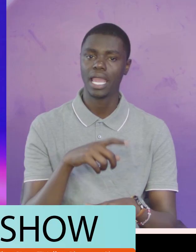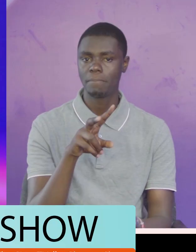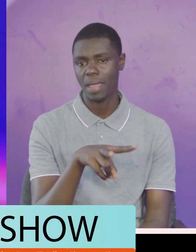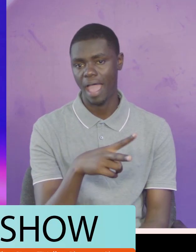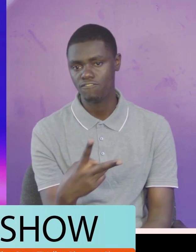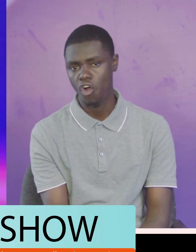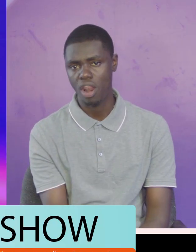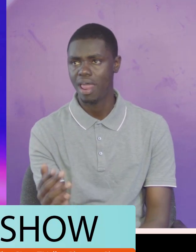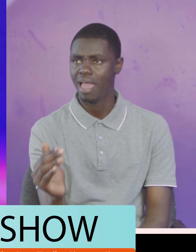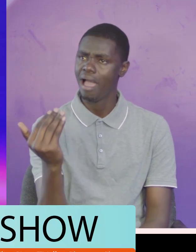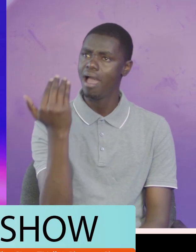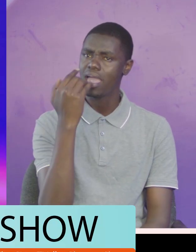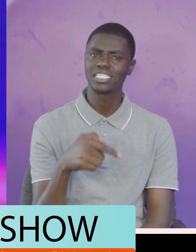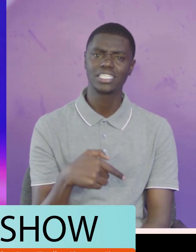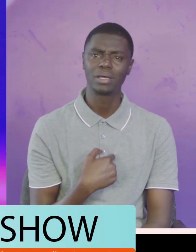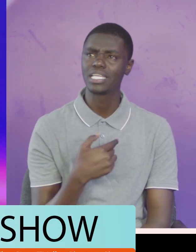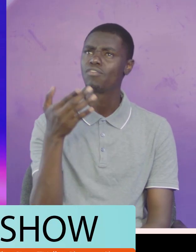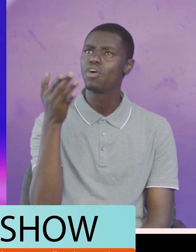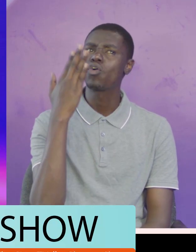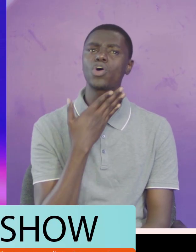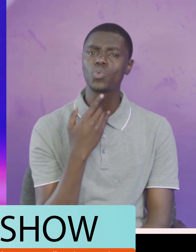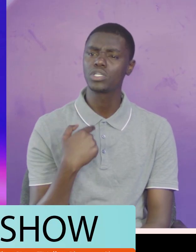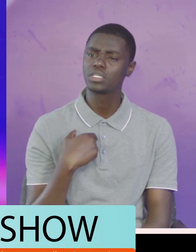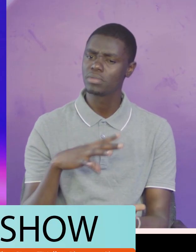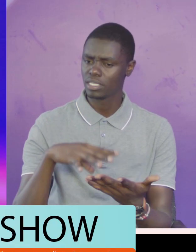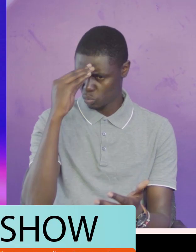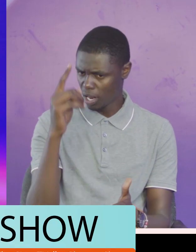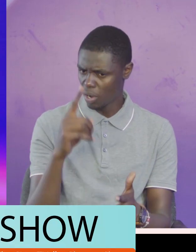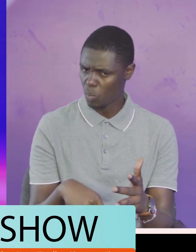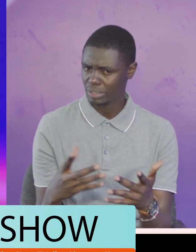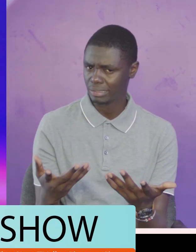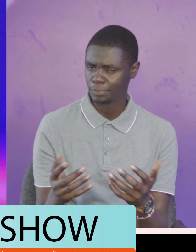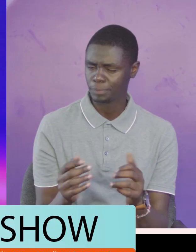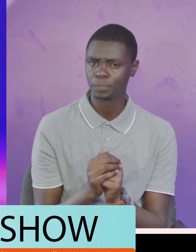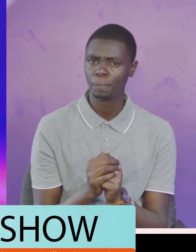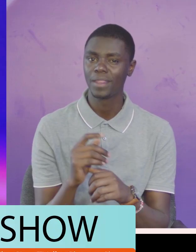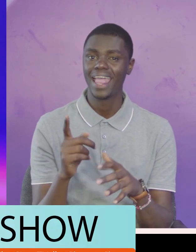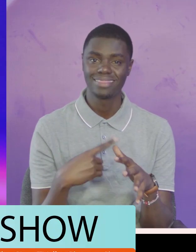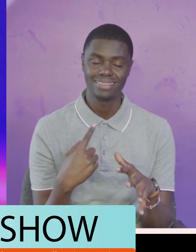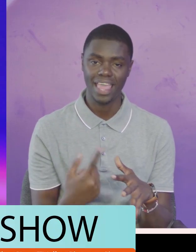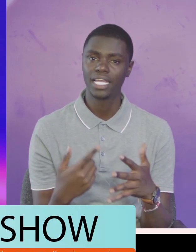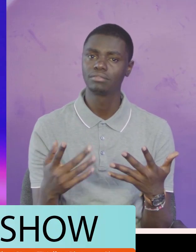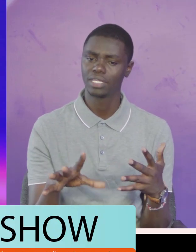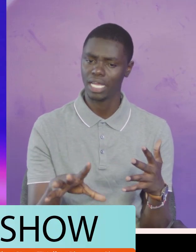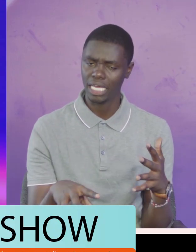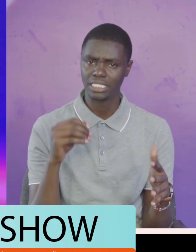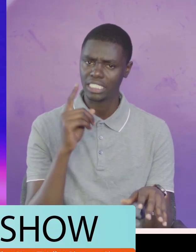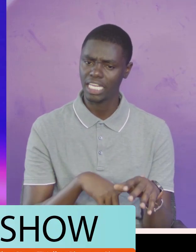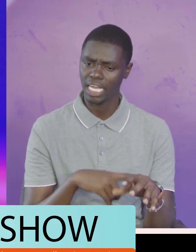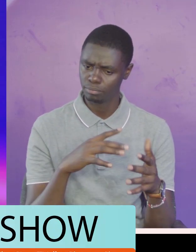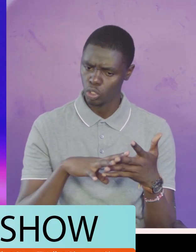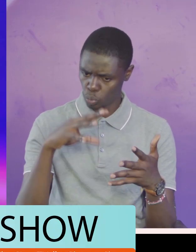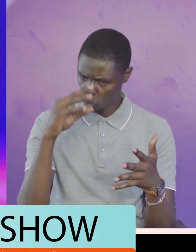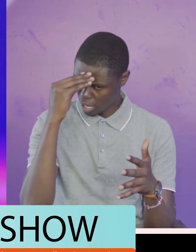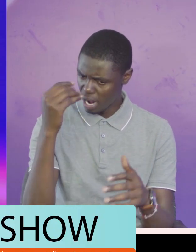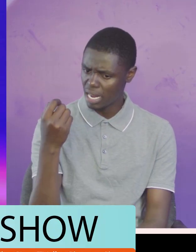anytime I fall, I ask myself, what does God want me to learn from this? And I take time to